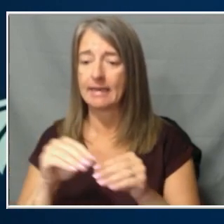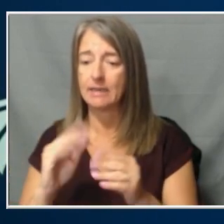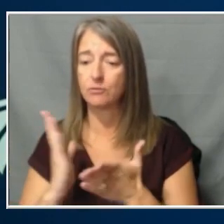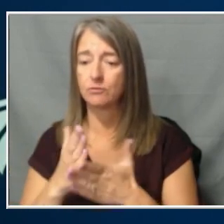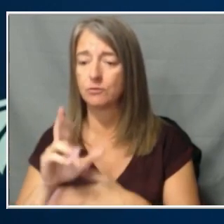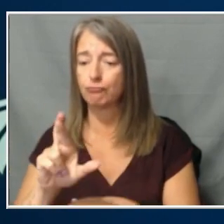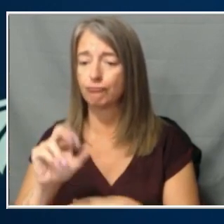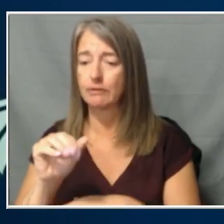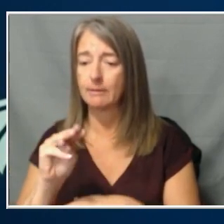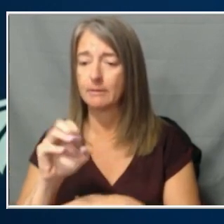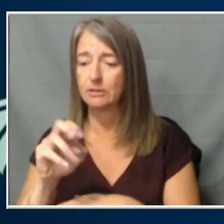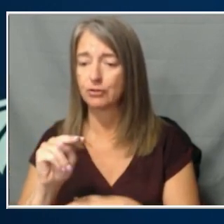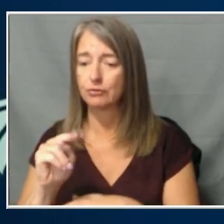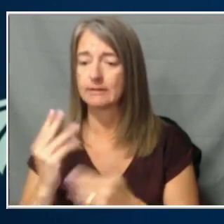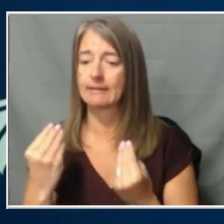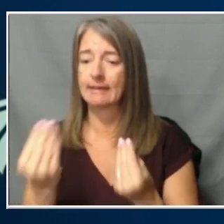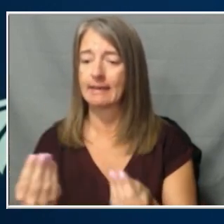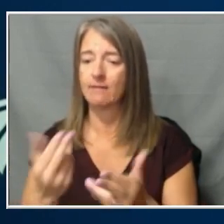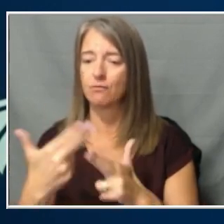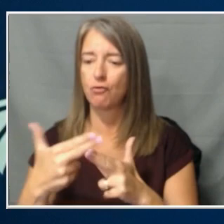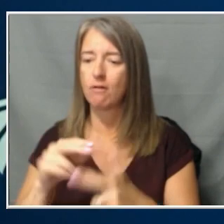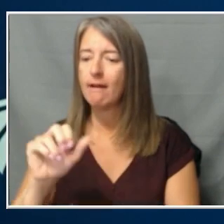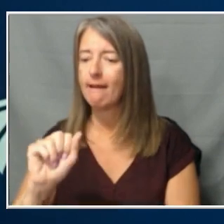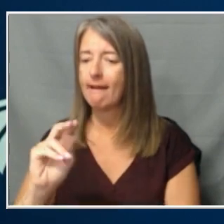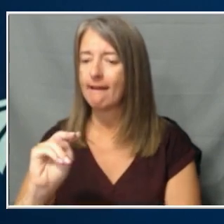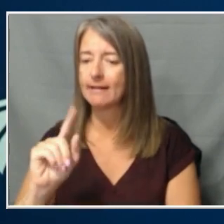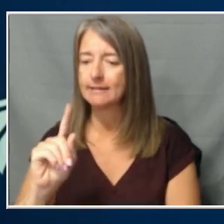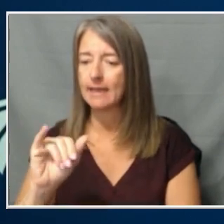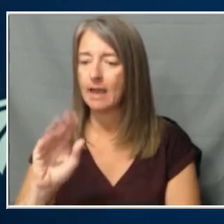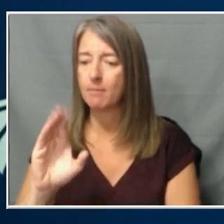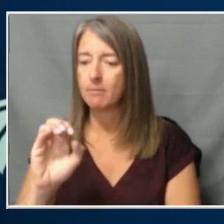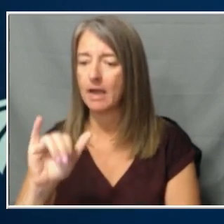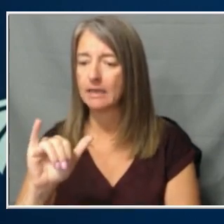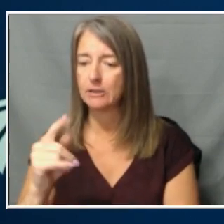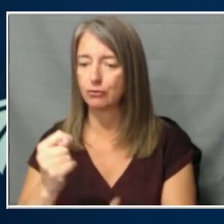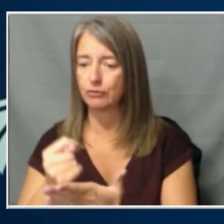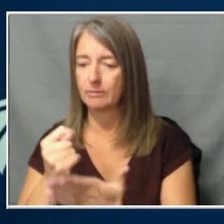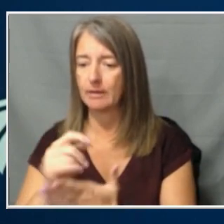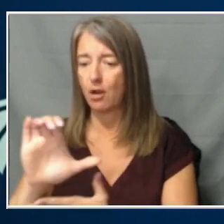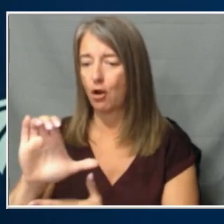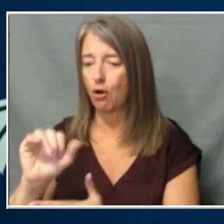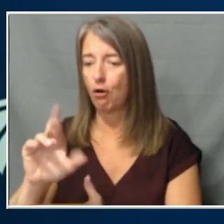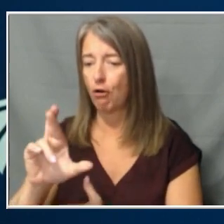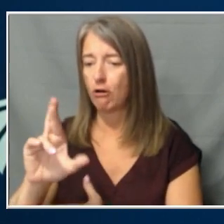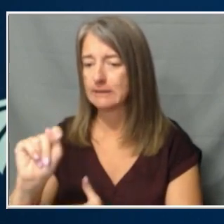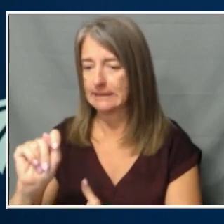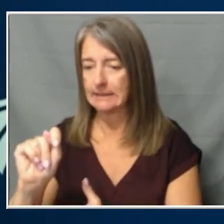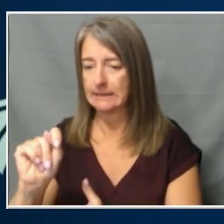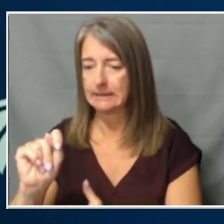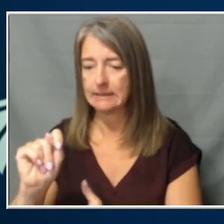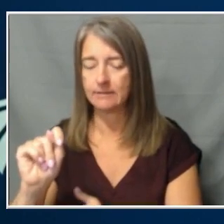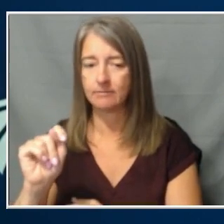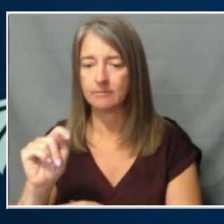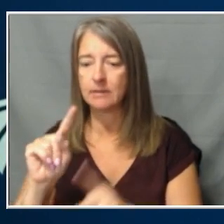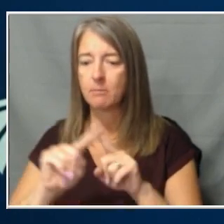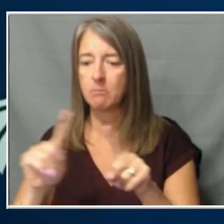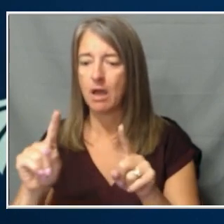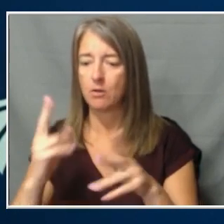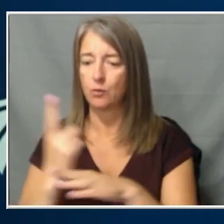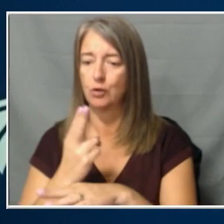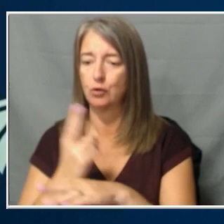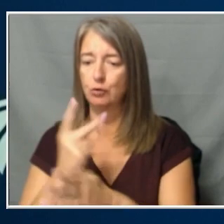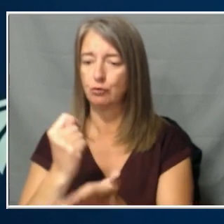these antibody treatments. So we didn't have to go back to doing another CAR T, but we embarked on treatment